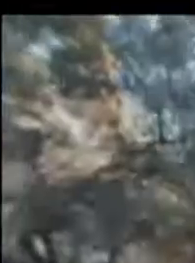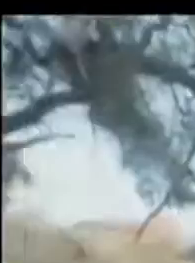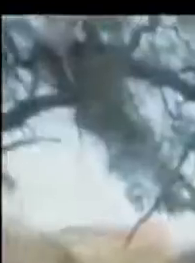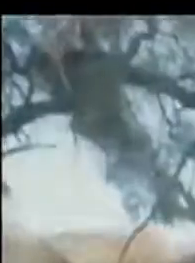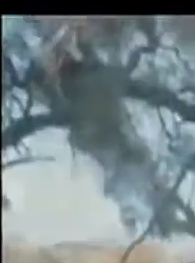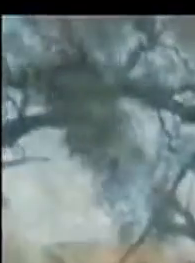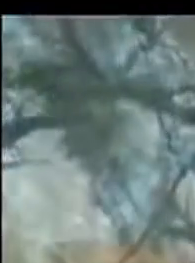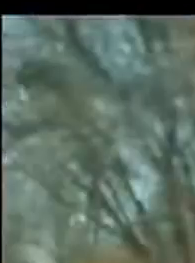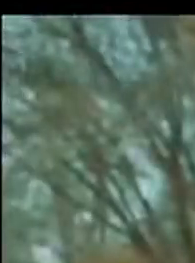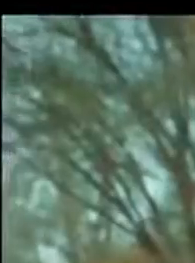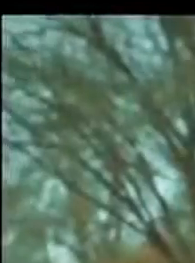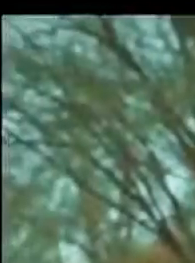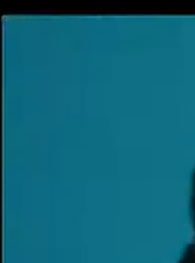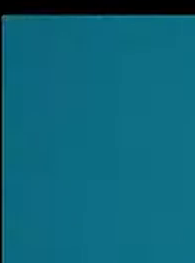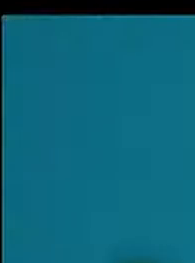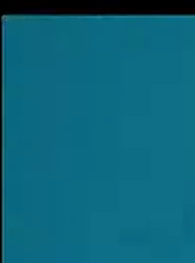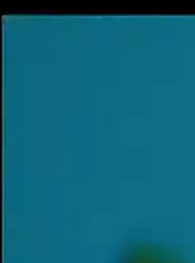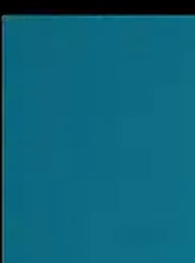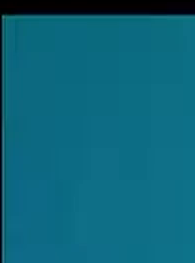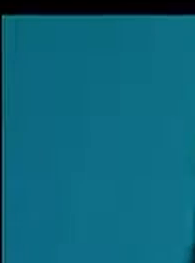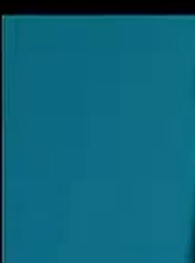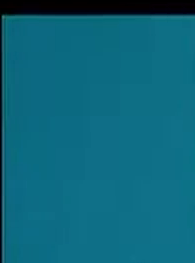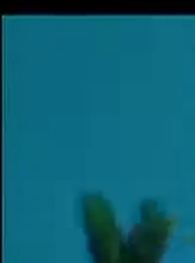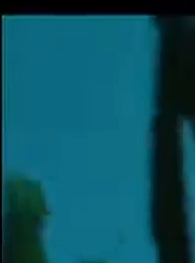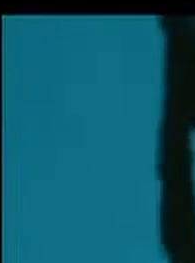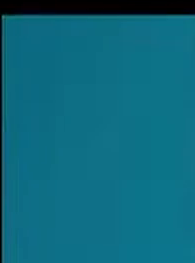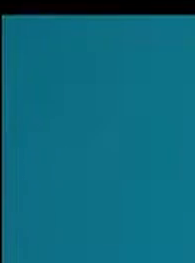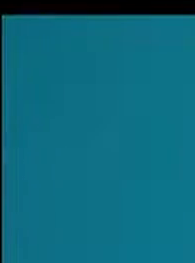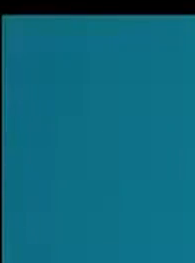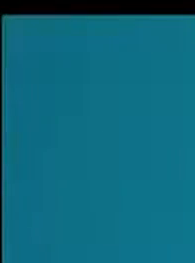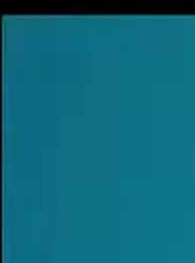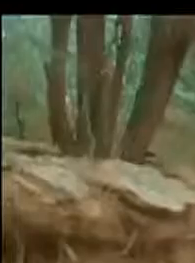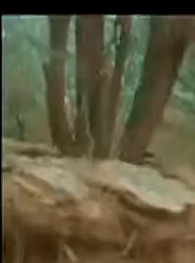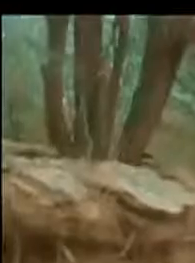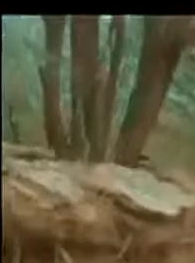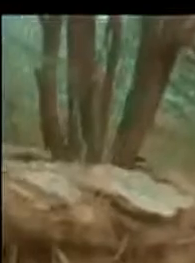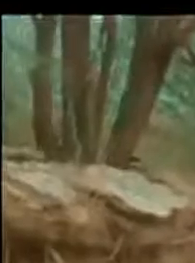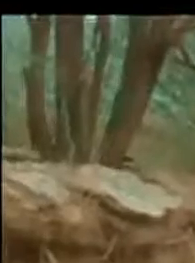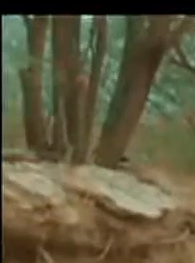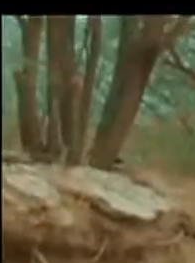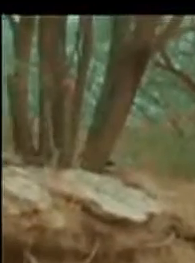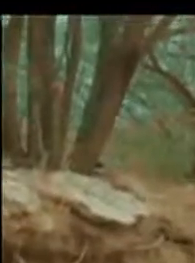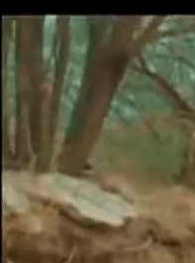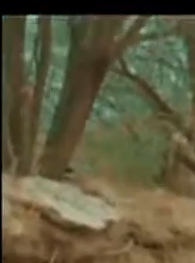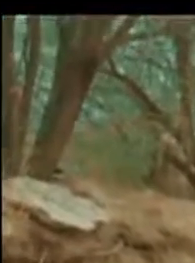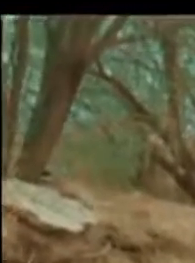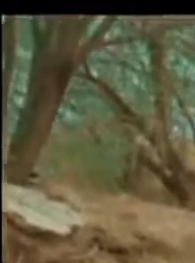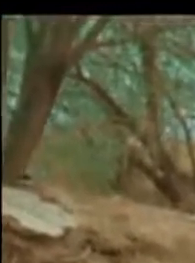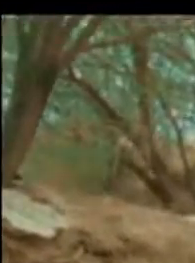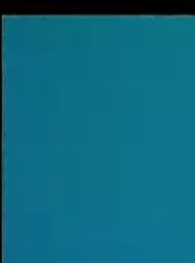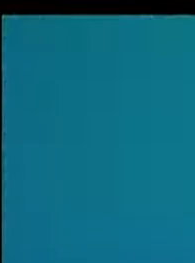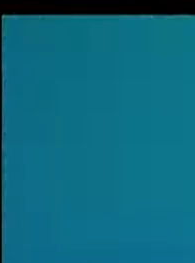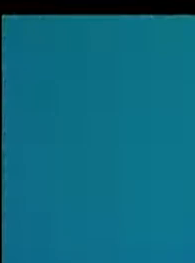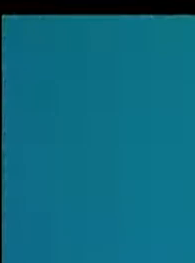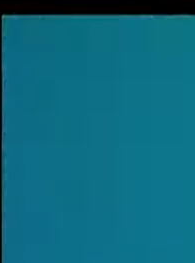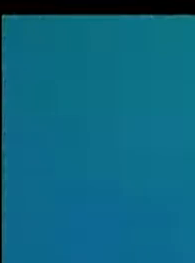Penny, see the face of God and live. God we made it, who can knock it?